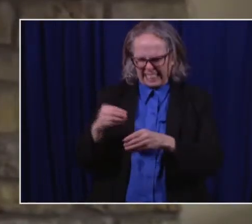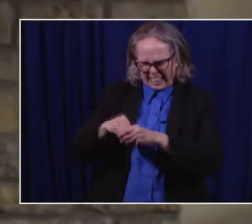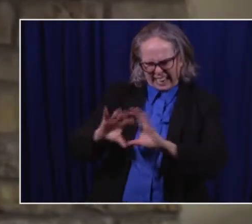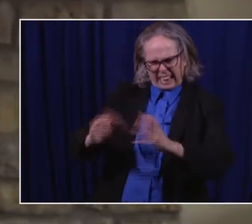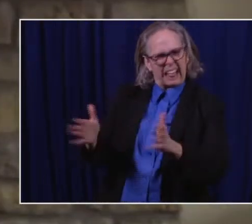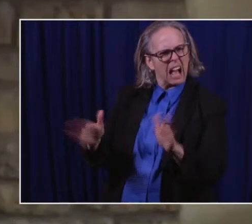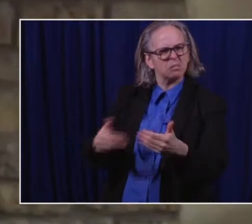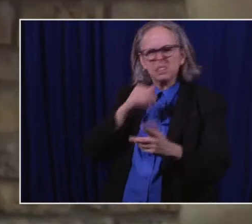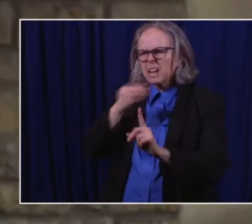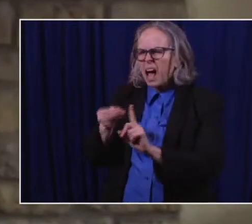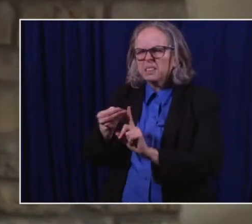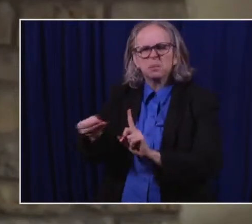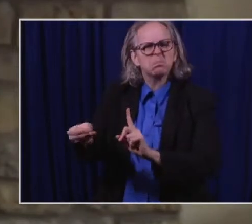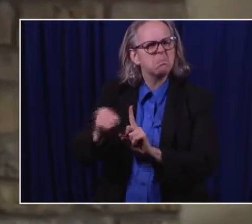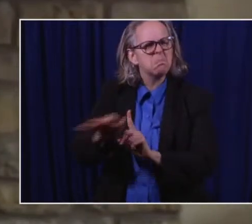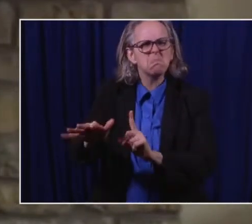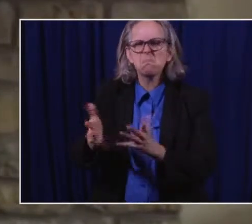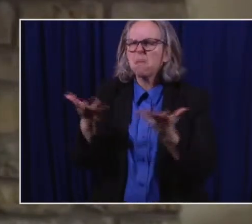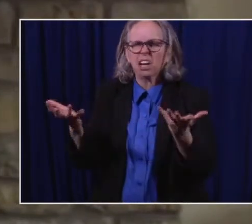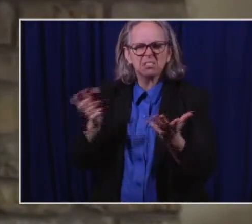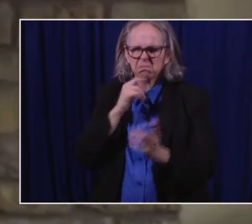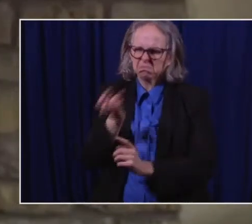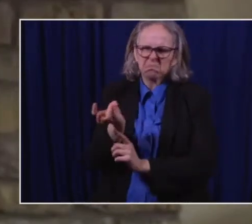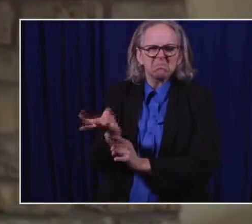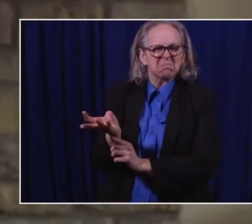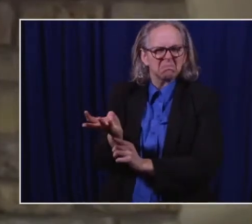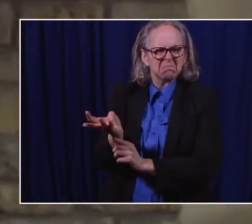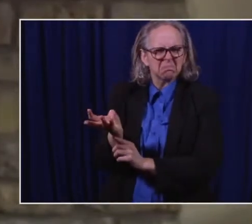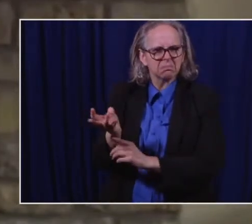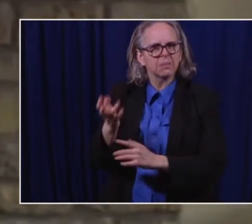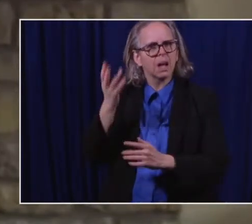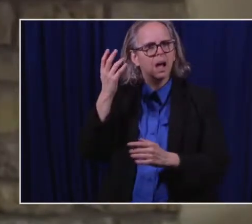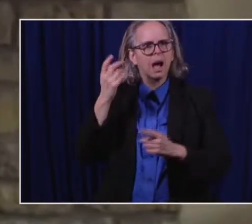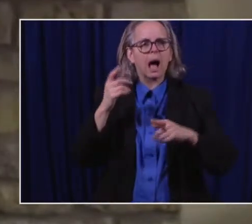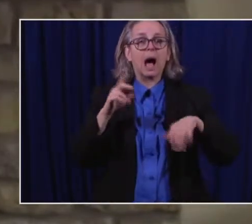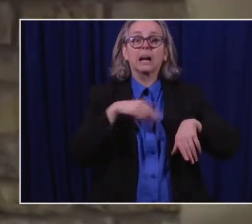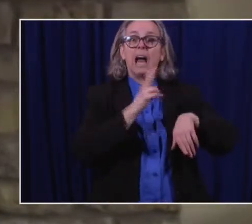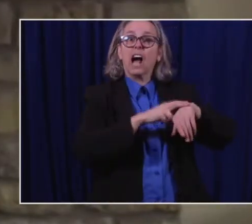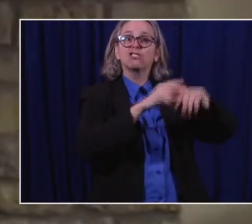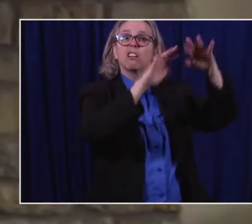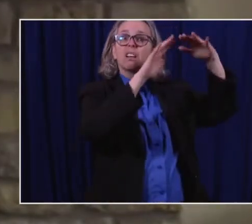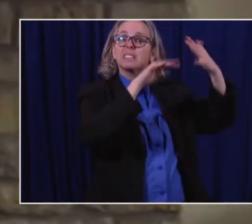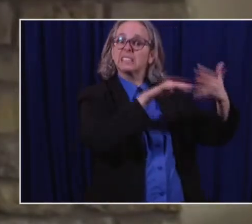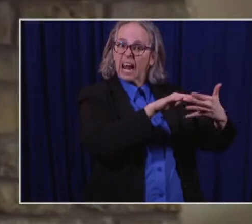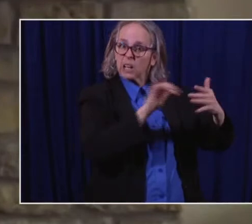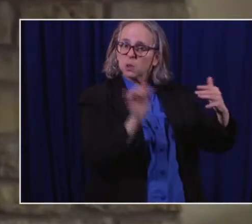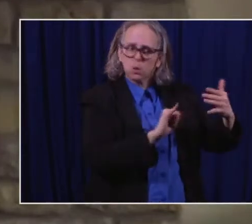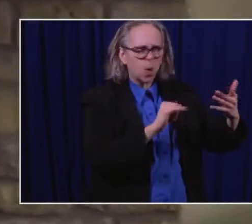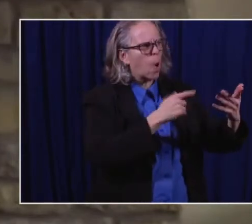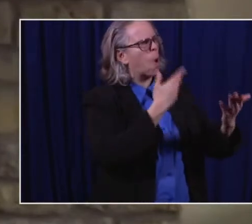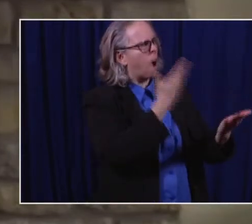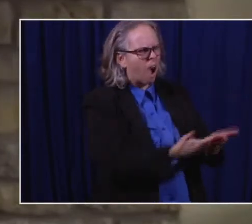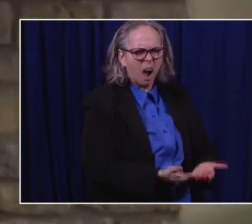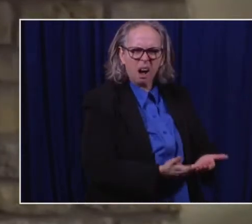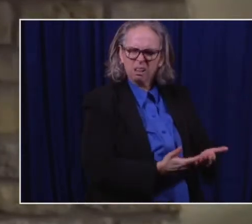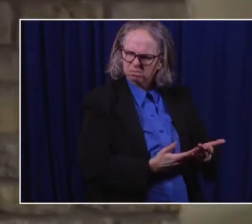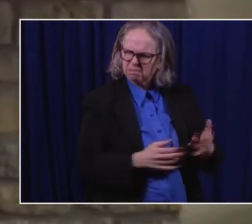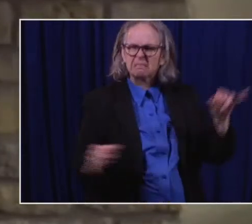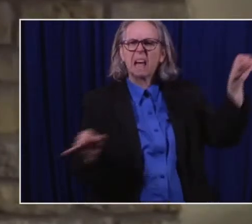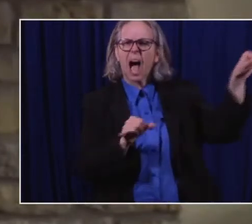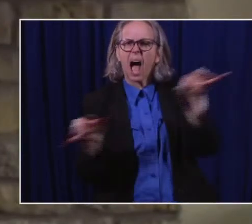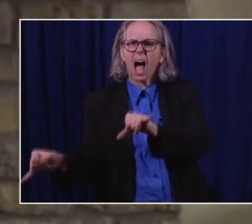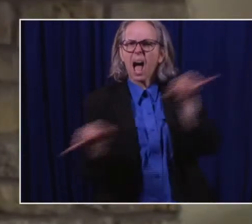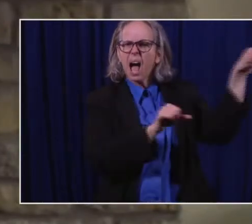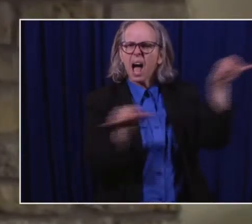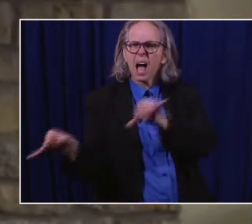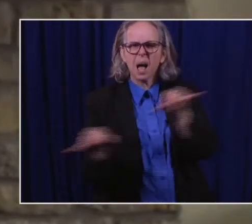information plus national studies that have been done show that a teacher can feel pretty confident if you go into that